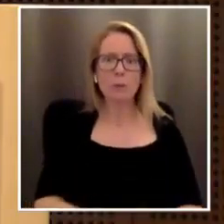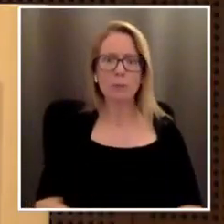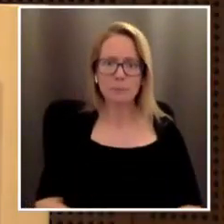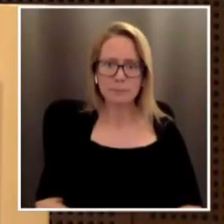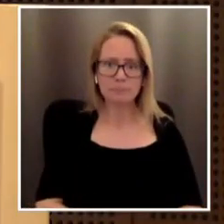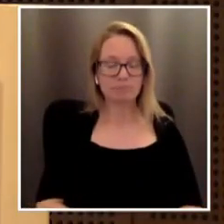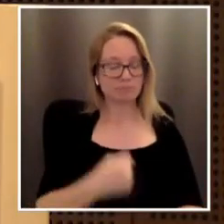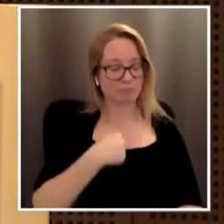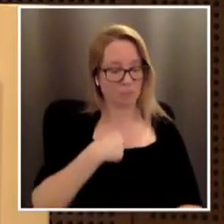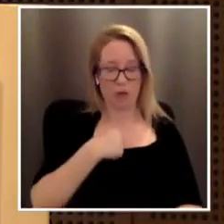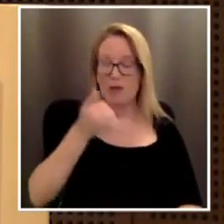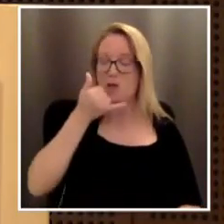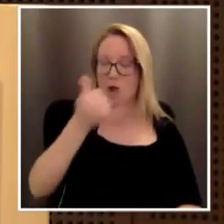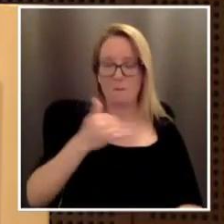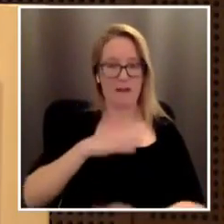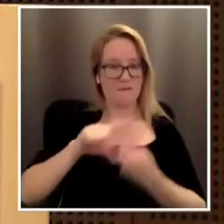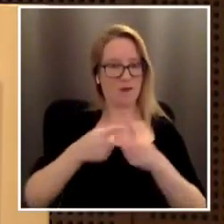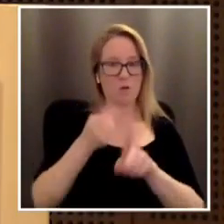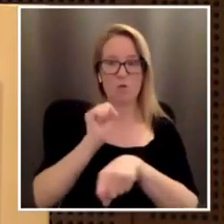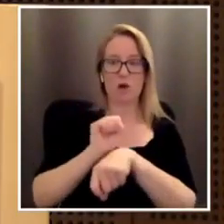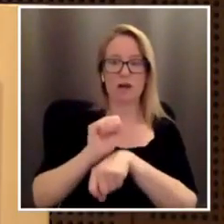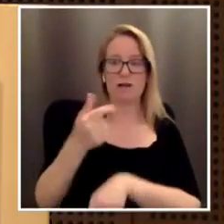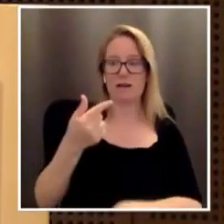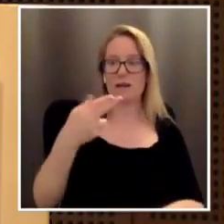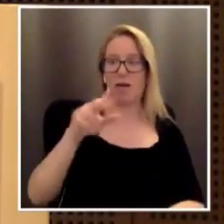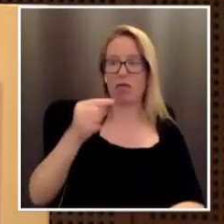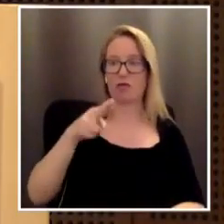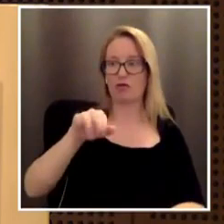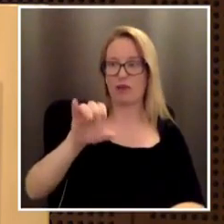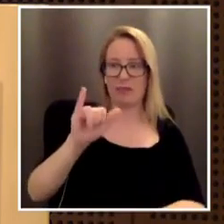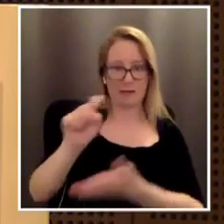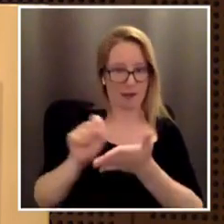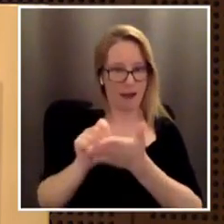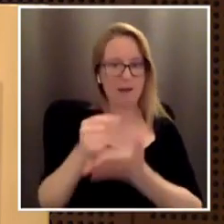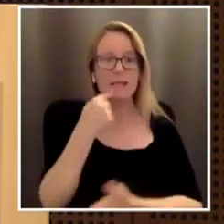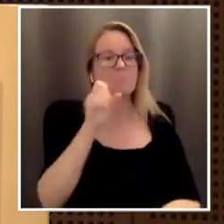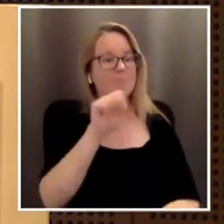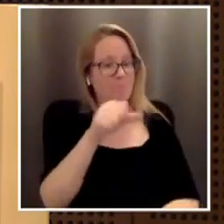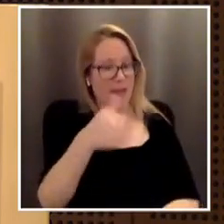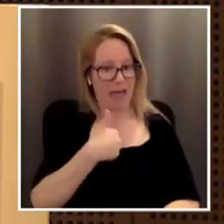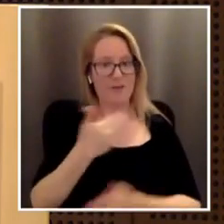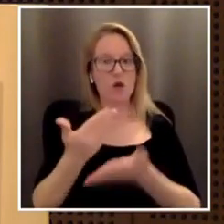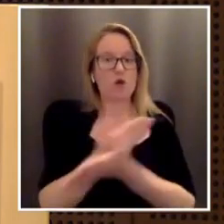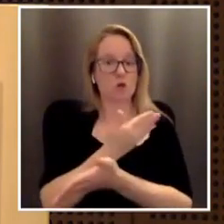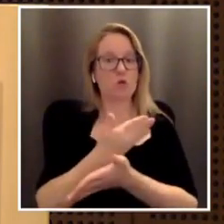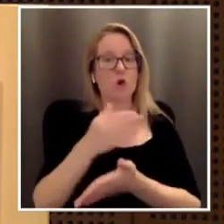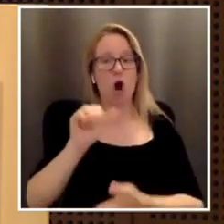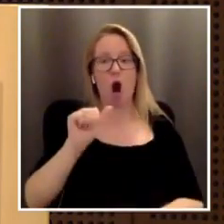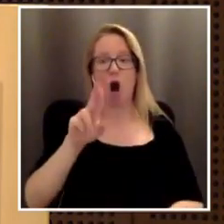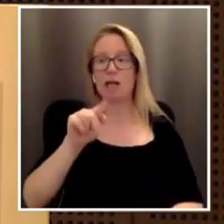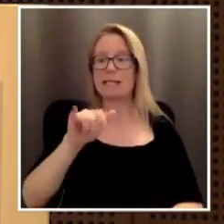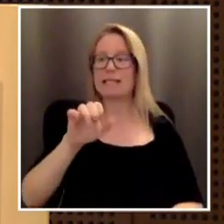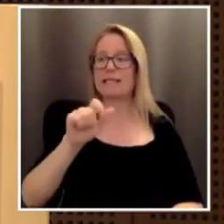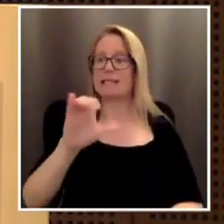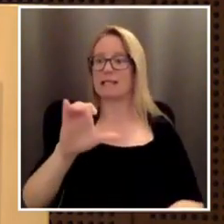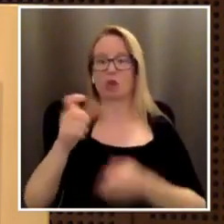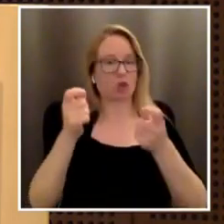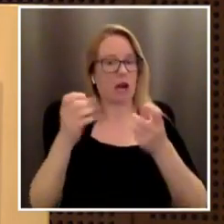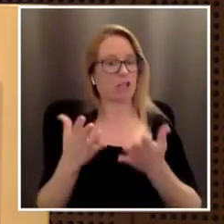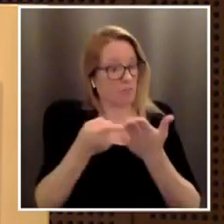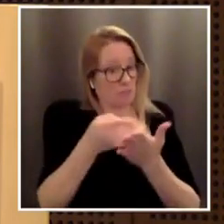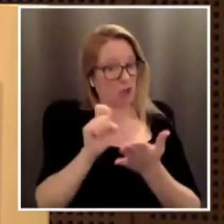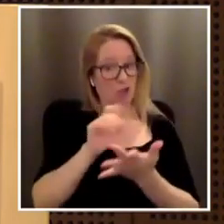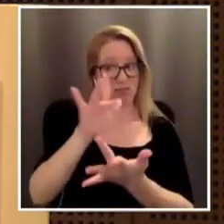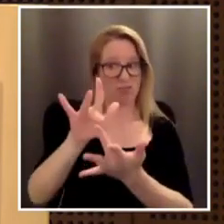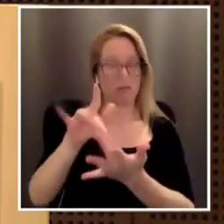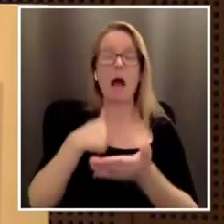So I called a friend who was working there at the time, and she said, yeah, there's a new artistic director. You might want to reach out to him. And so